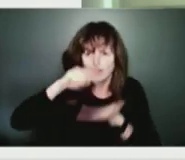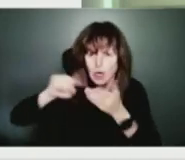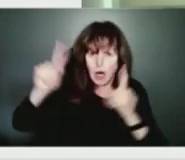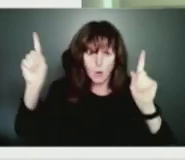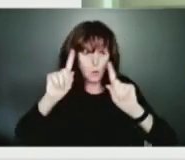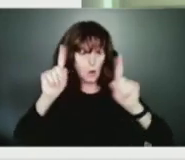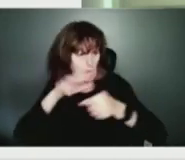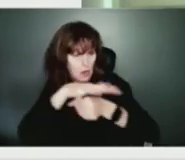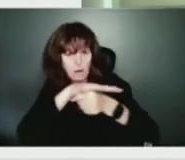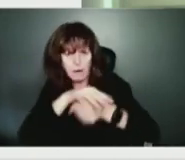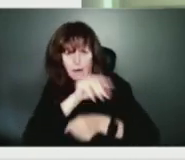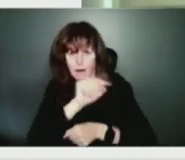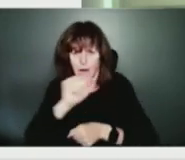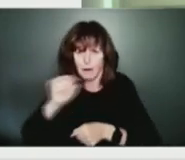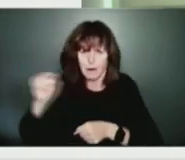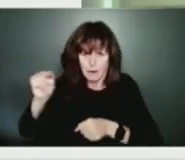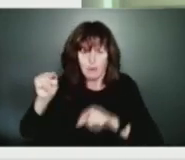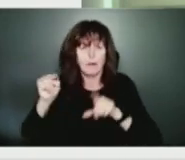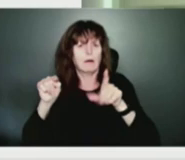the needs, then we'd be looking at other facilities.